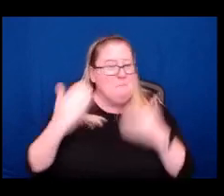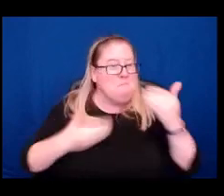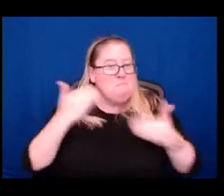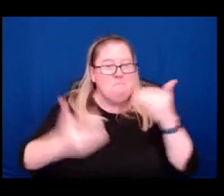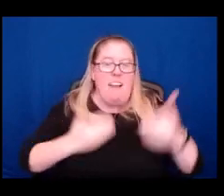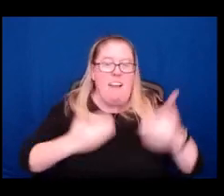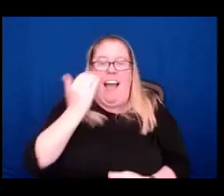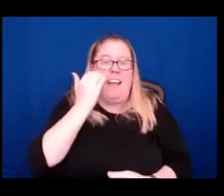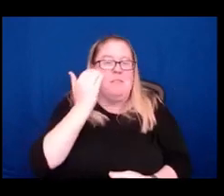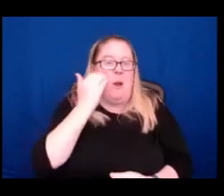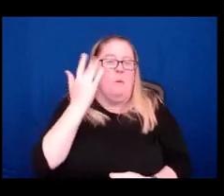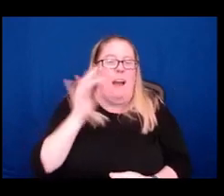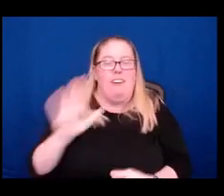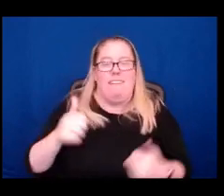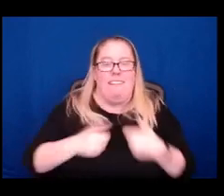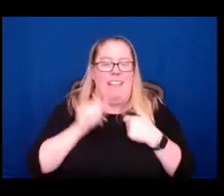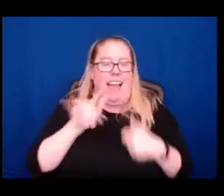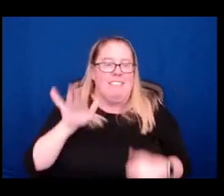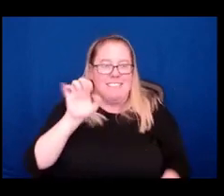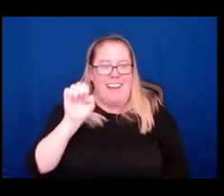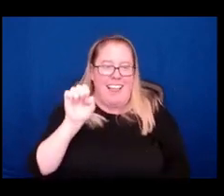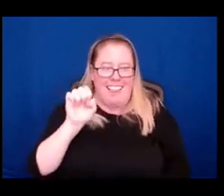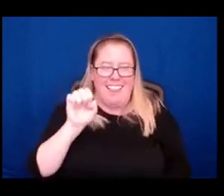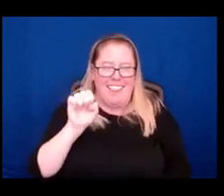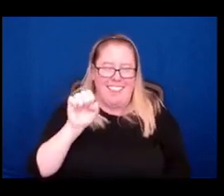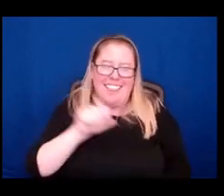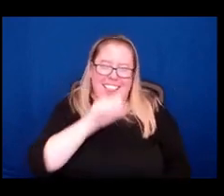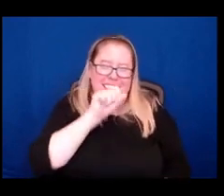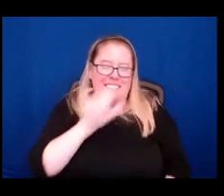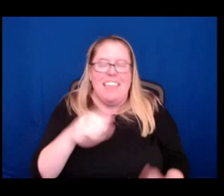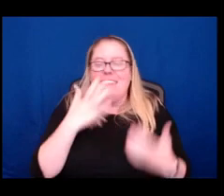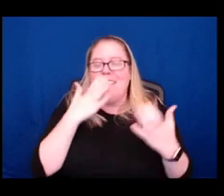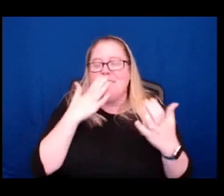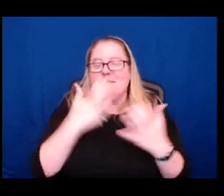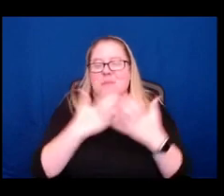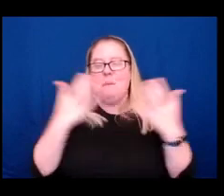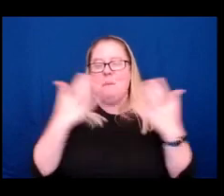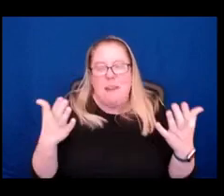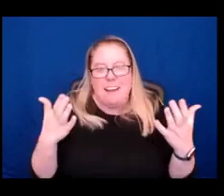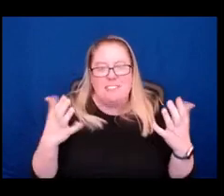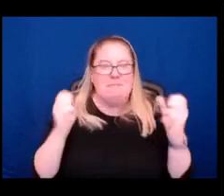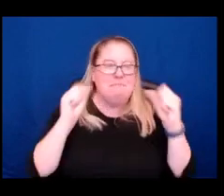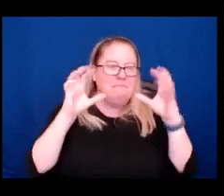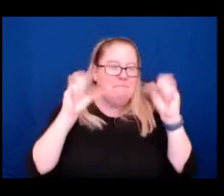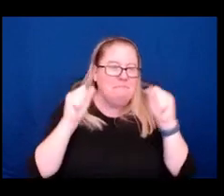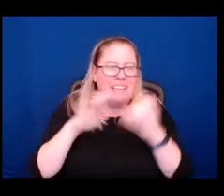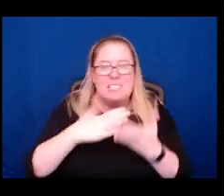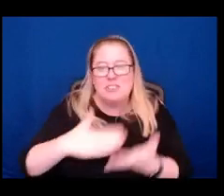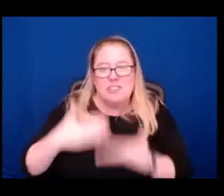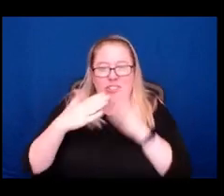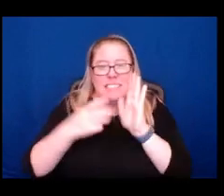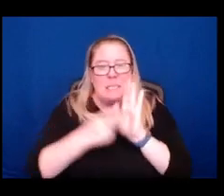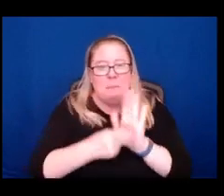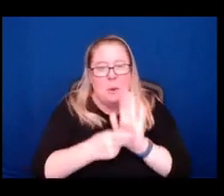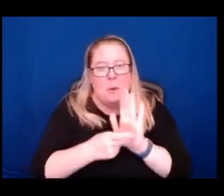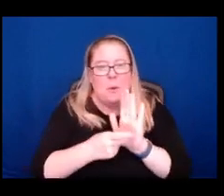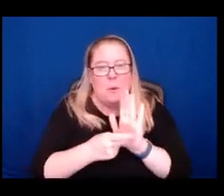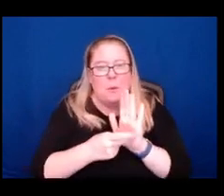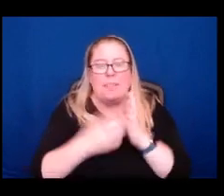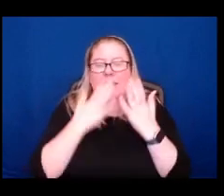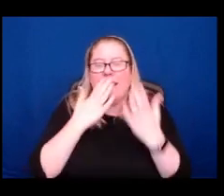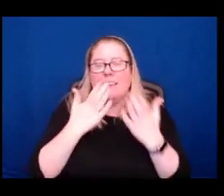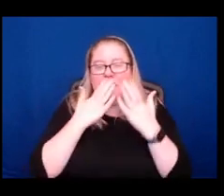lifestyle. Oh, I love it, I love it. Thank you so much. That was such an amazing cooking demonstration. Thank you for blessing us. You're